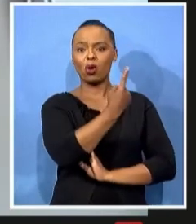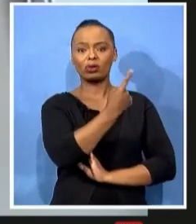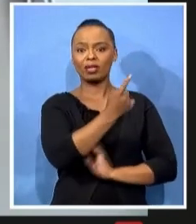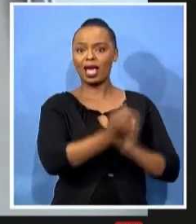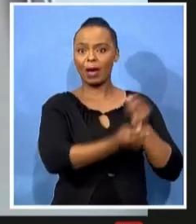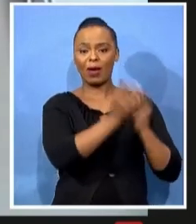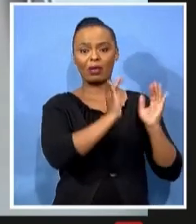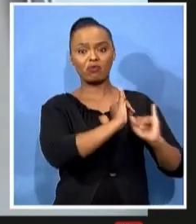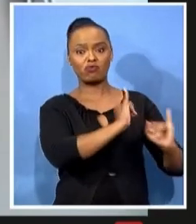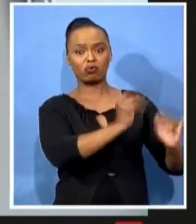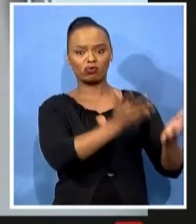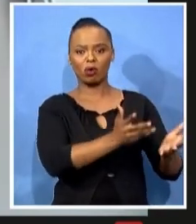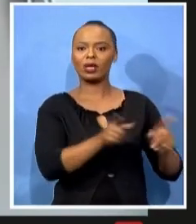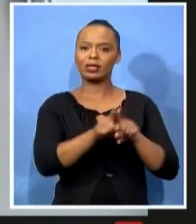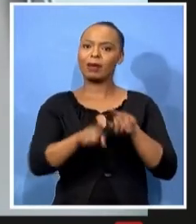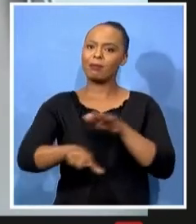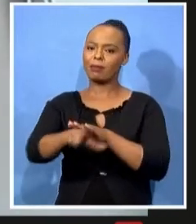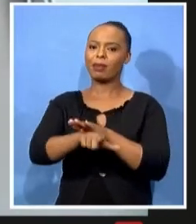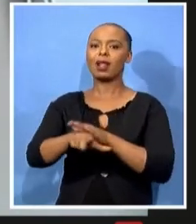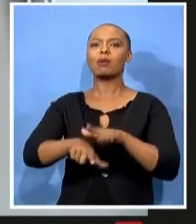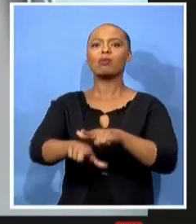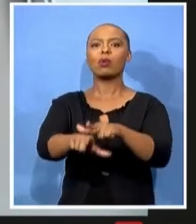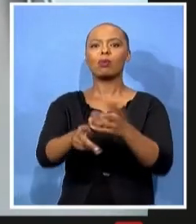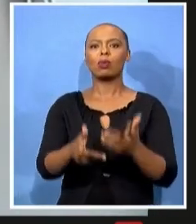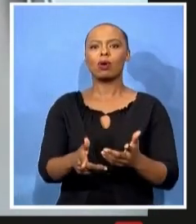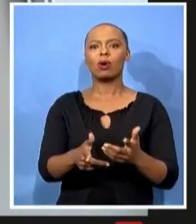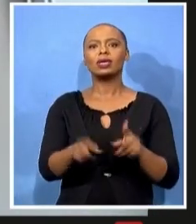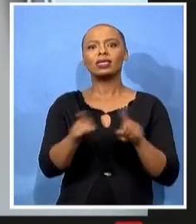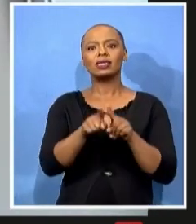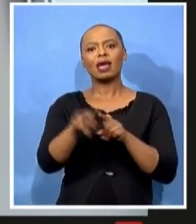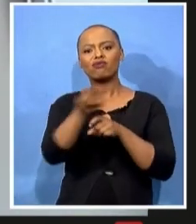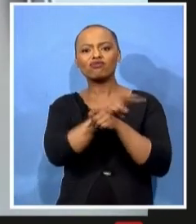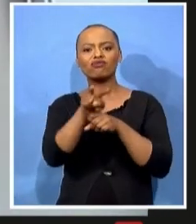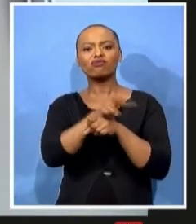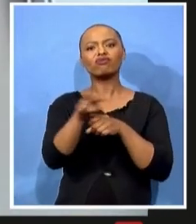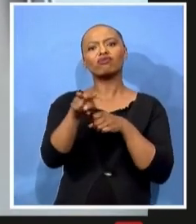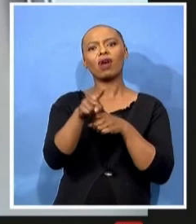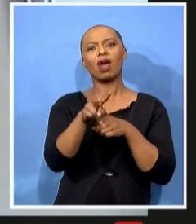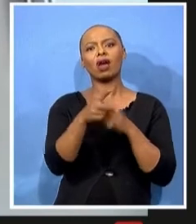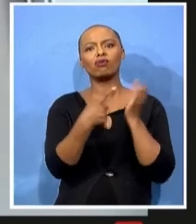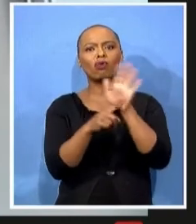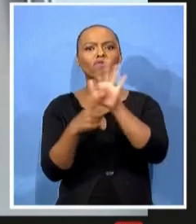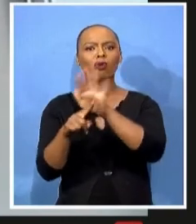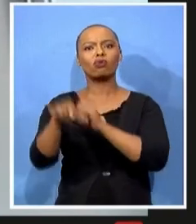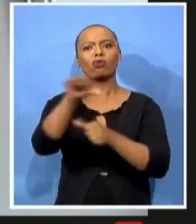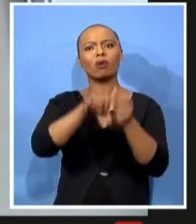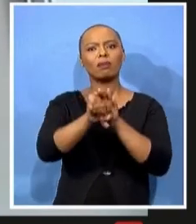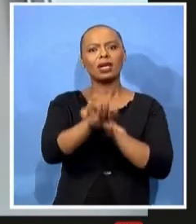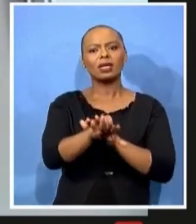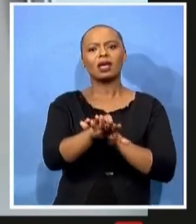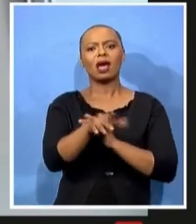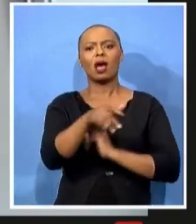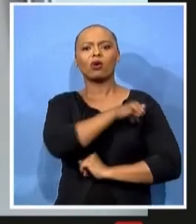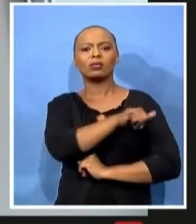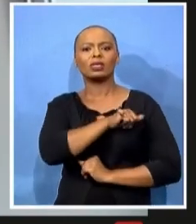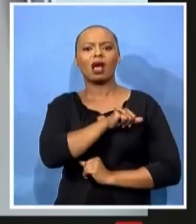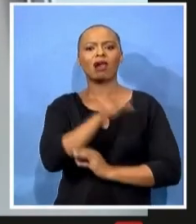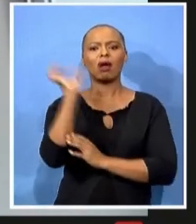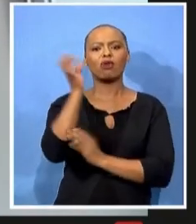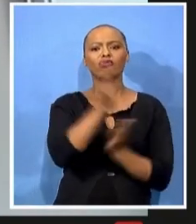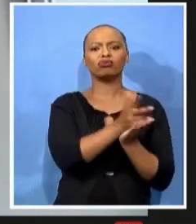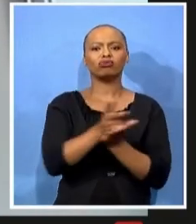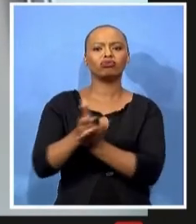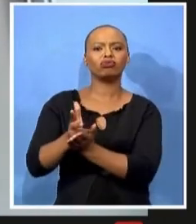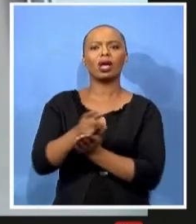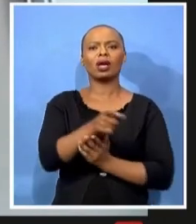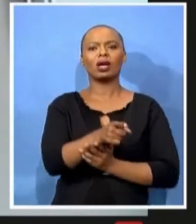of ambulances arriving at underground garages at hospitals, and beds have been set up to admit people